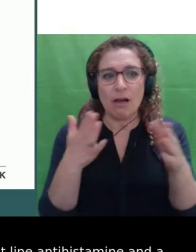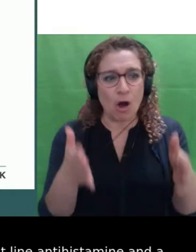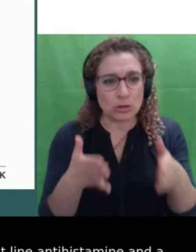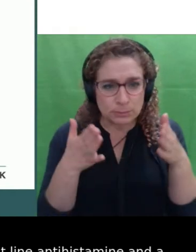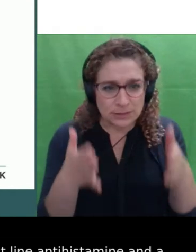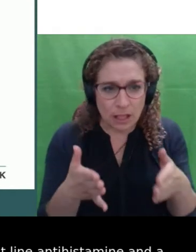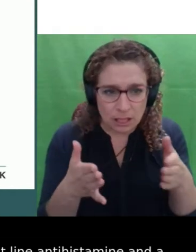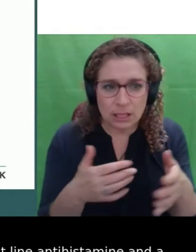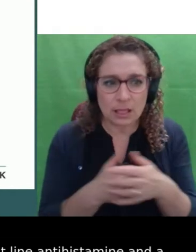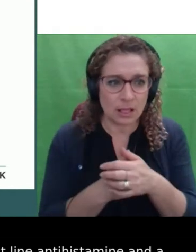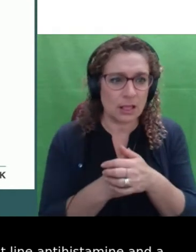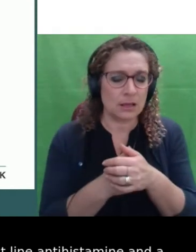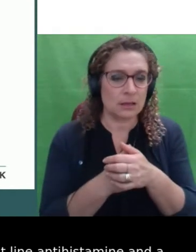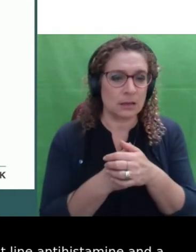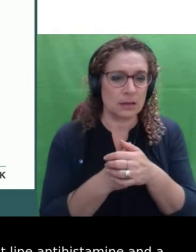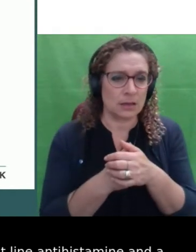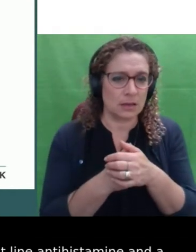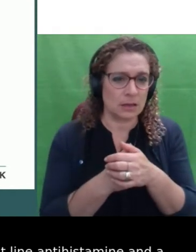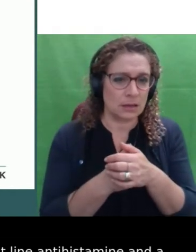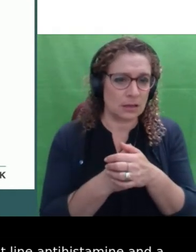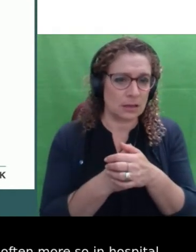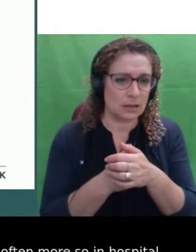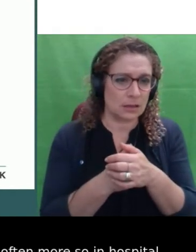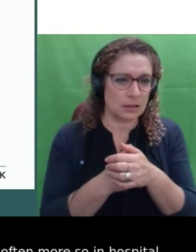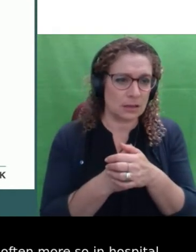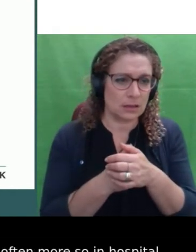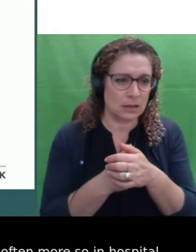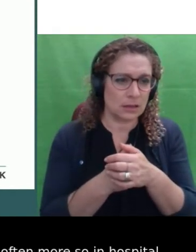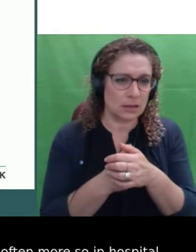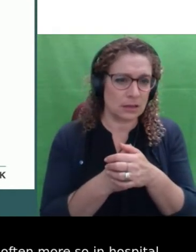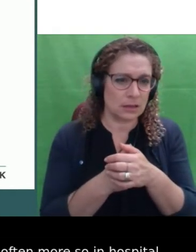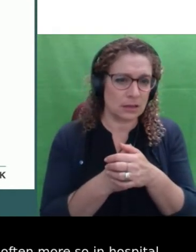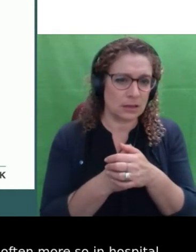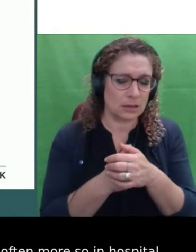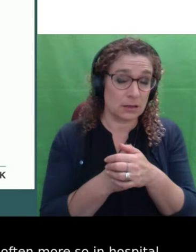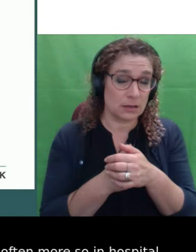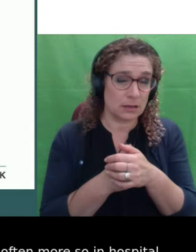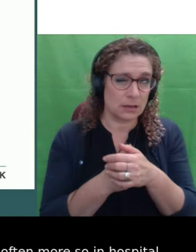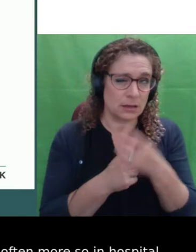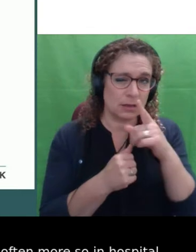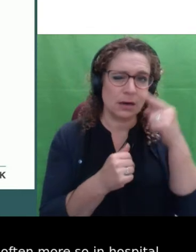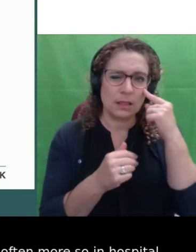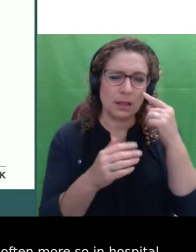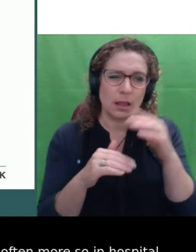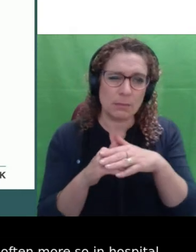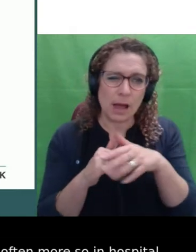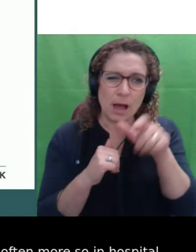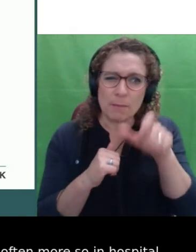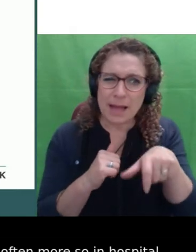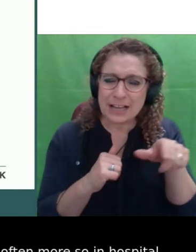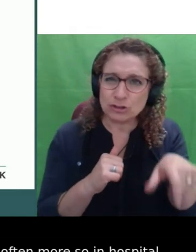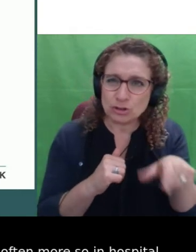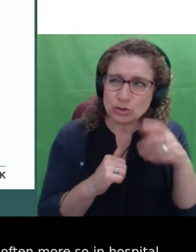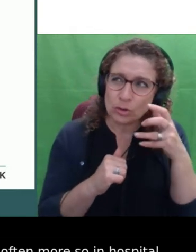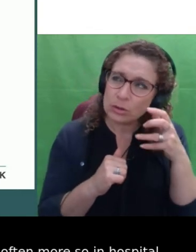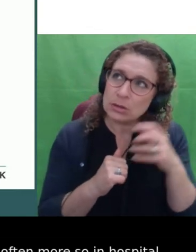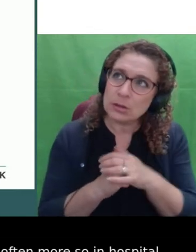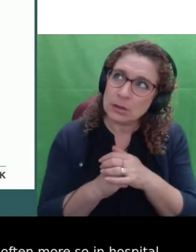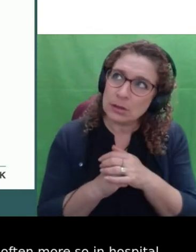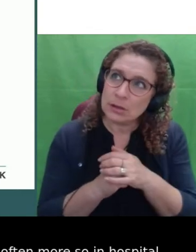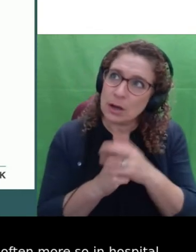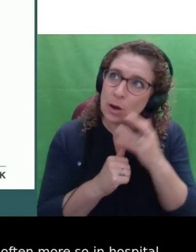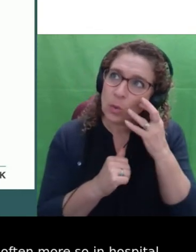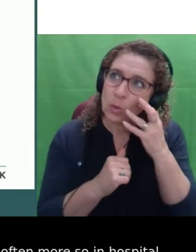and but certainly and thinking about out and patients when we see them we want the clinical features documented really